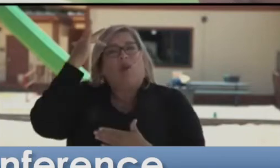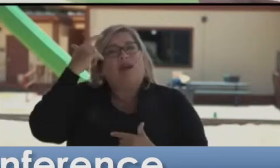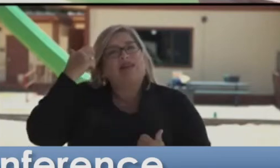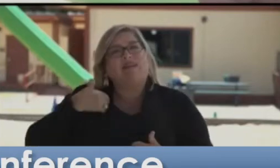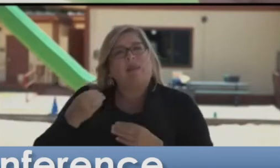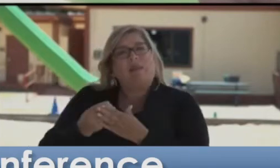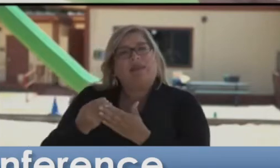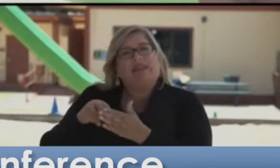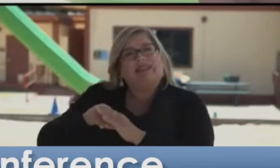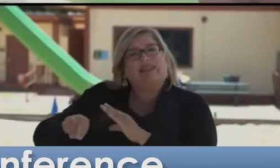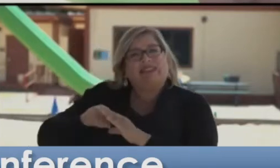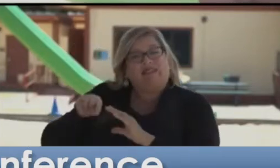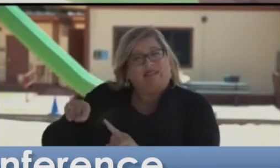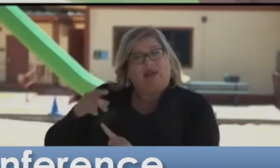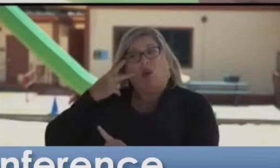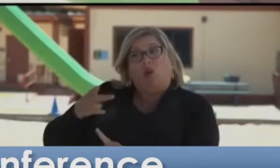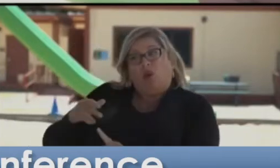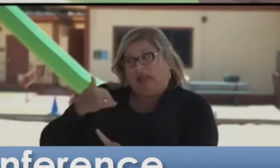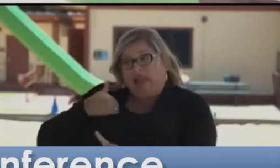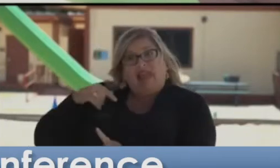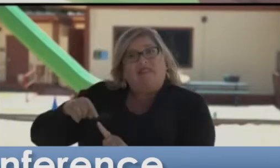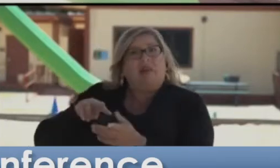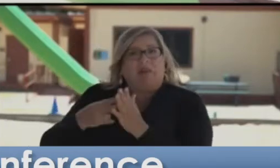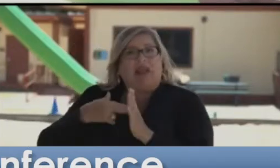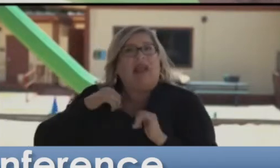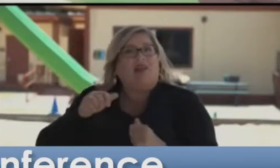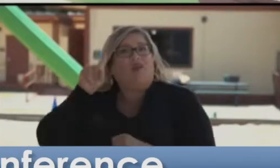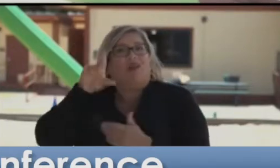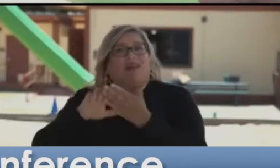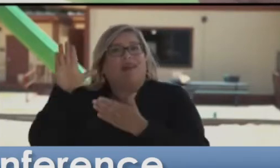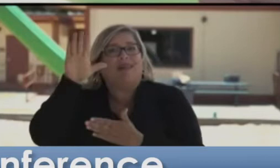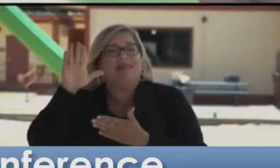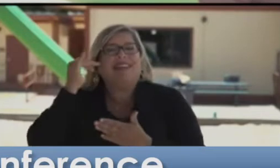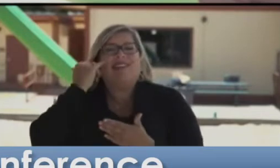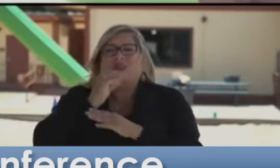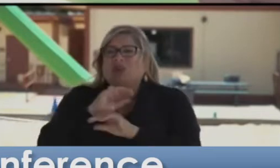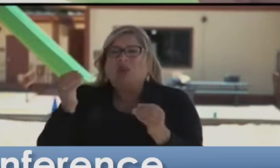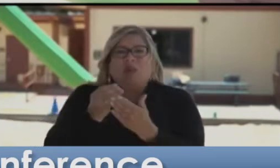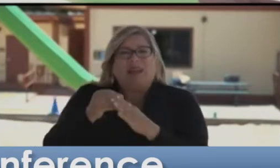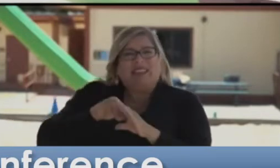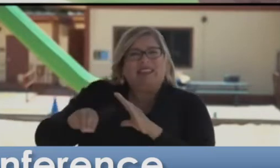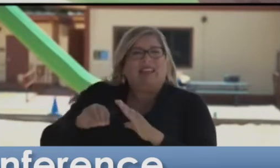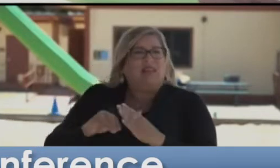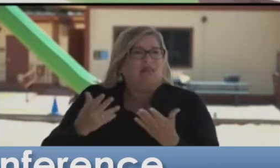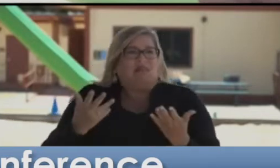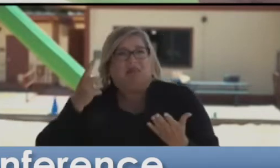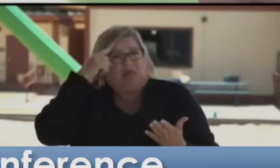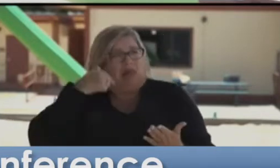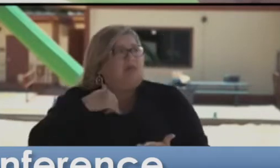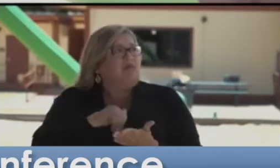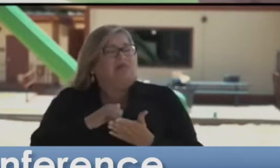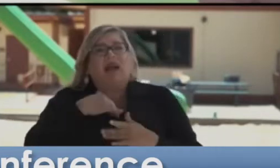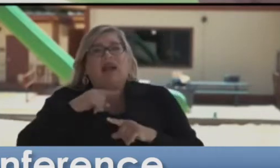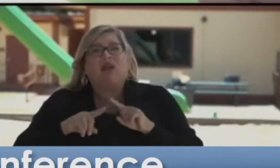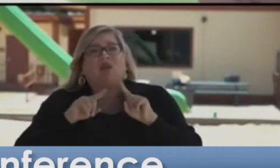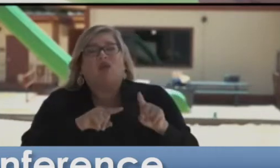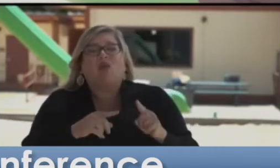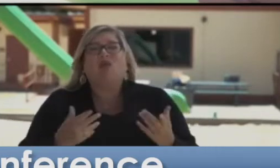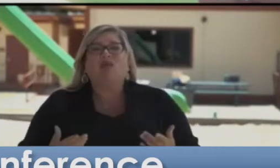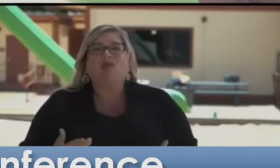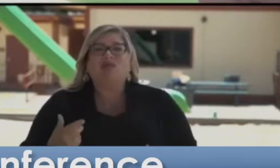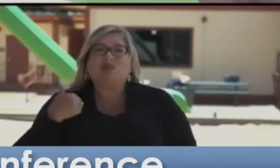savings. Without that, you don't even think like that. We're putting $2 billion up to create